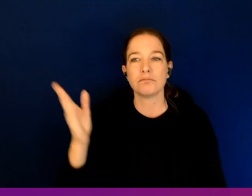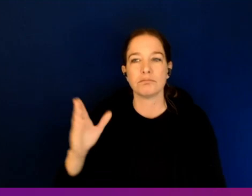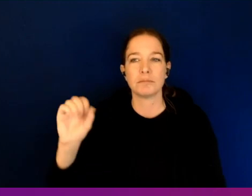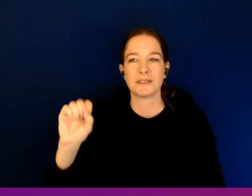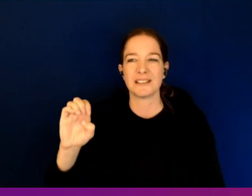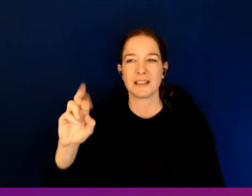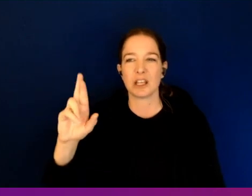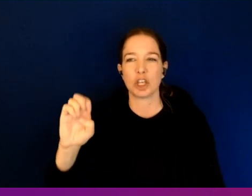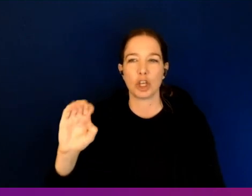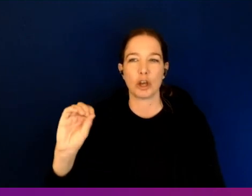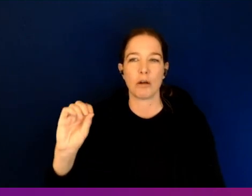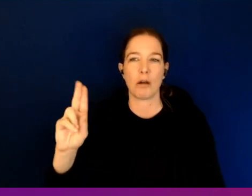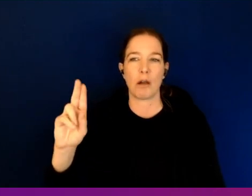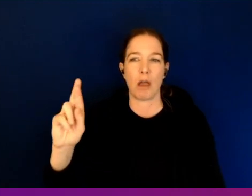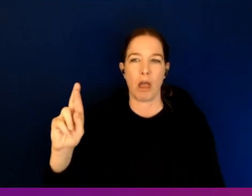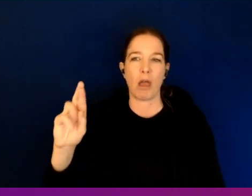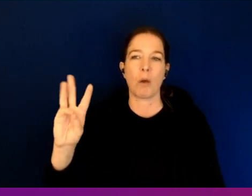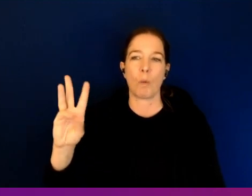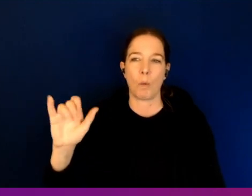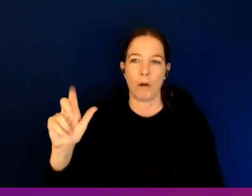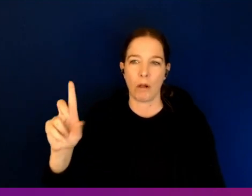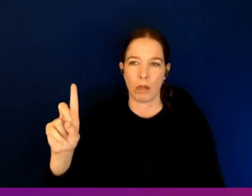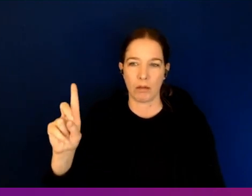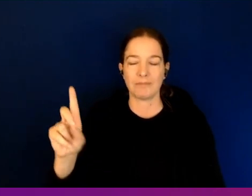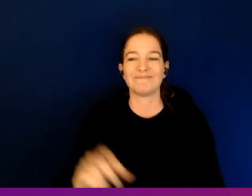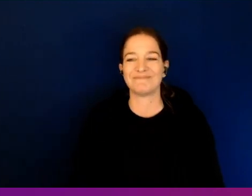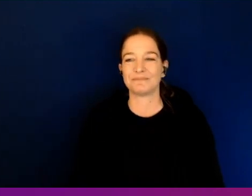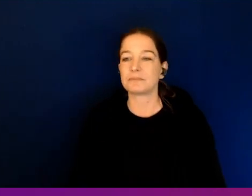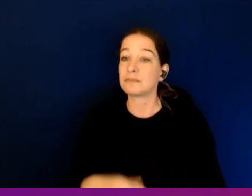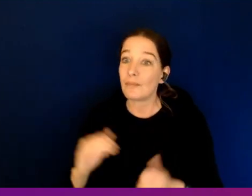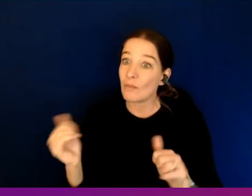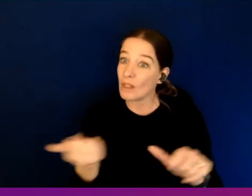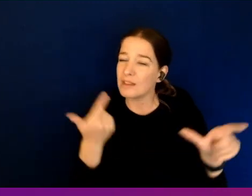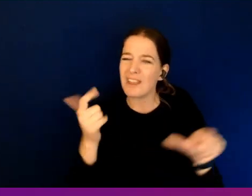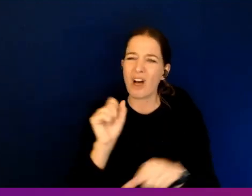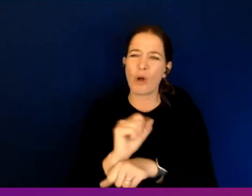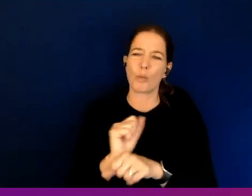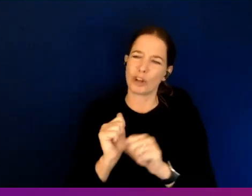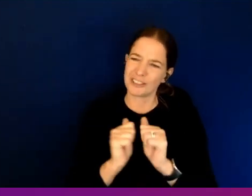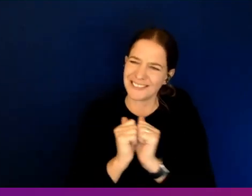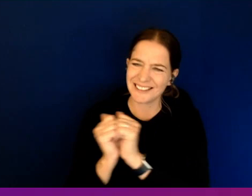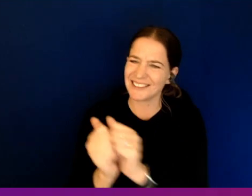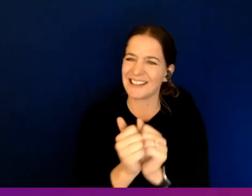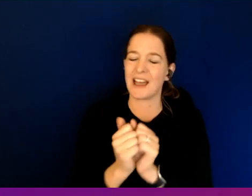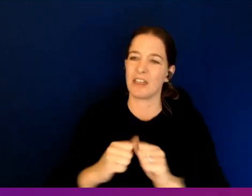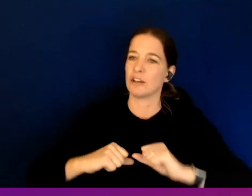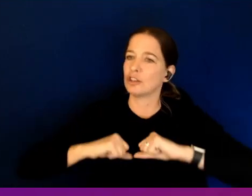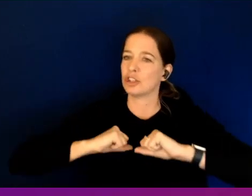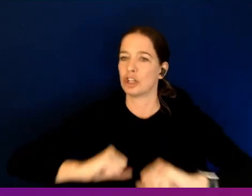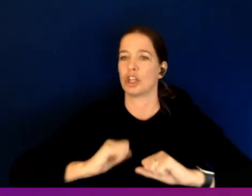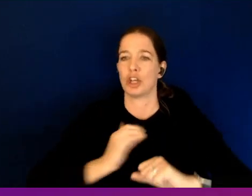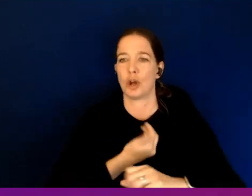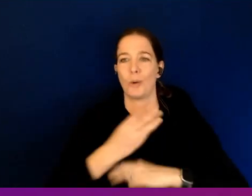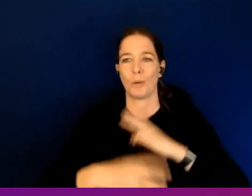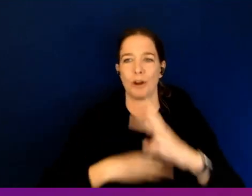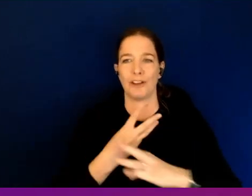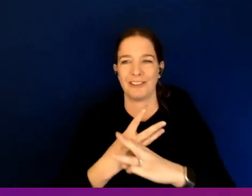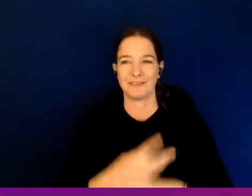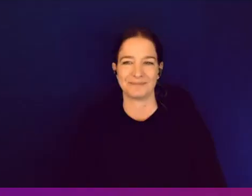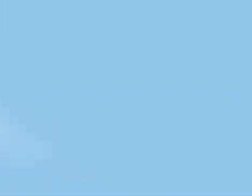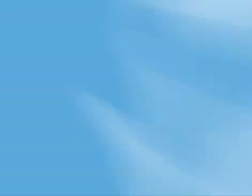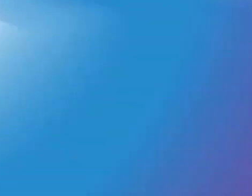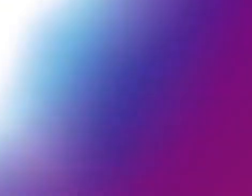CISA.gov/secureourworld and CISA.gov/Cybersecurity Awareness Month. Now let's all work together and secure our world.